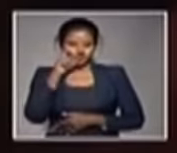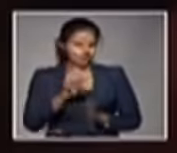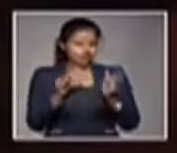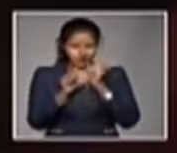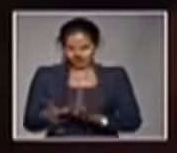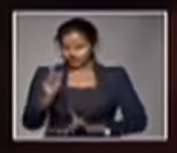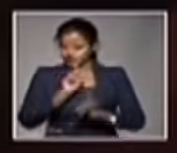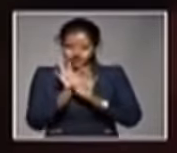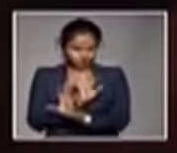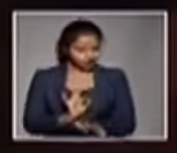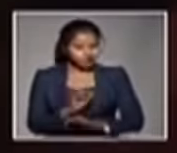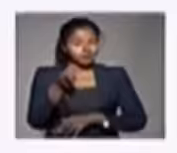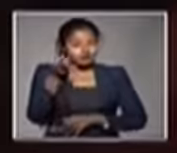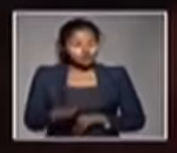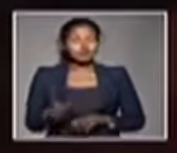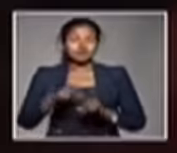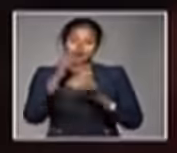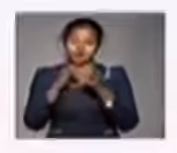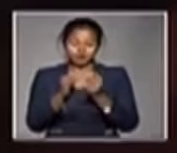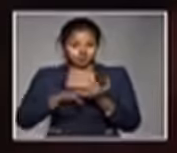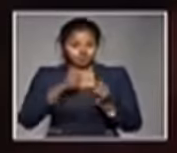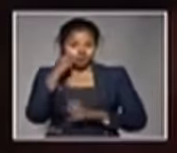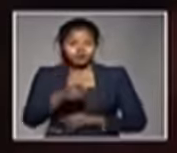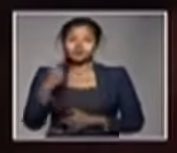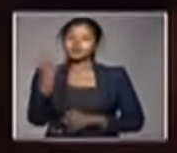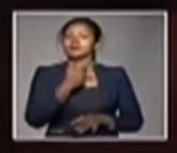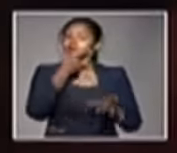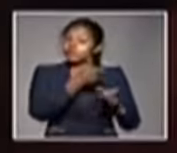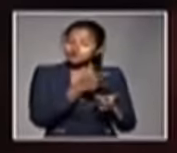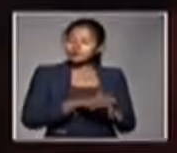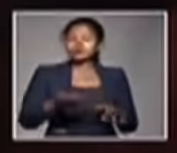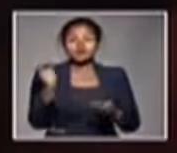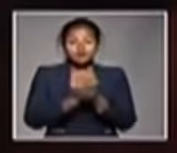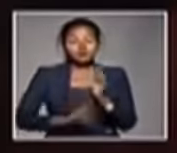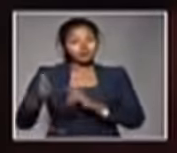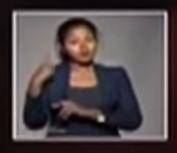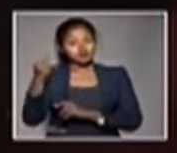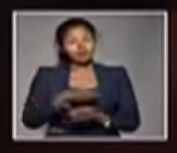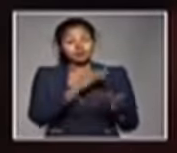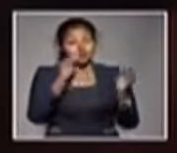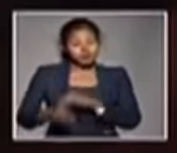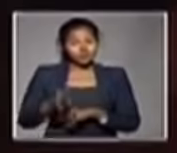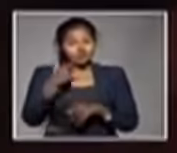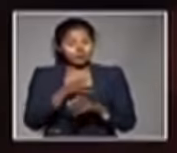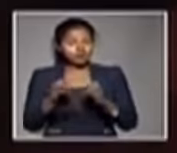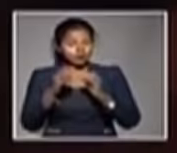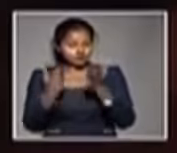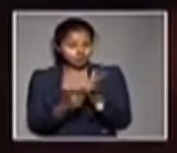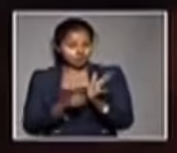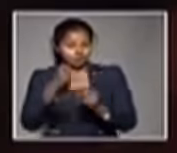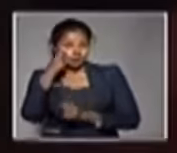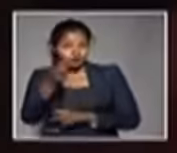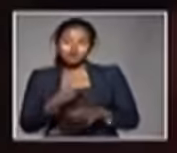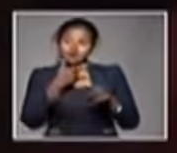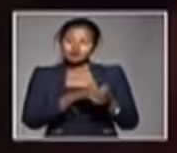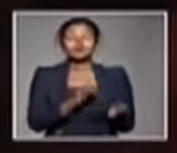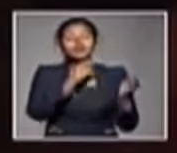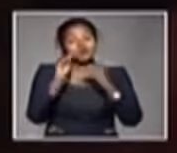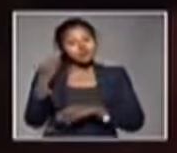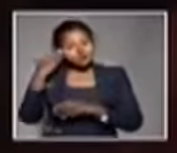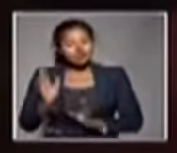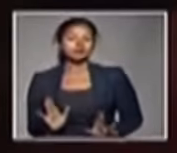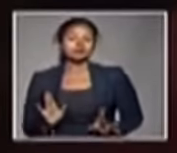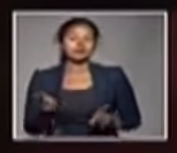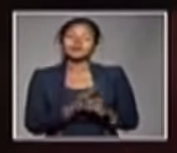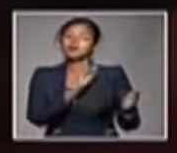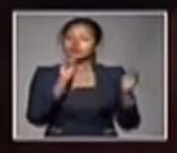verdict, but Duminda Silva was shot first. His security officer then fired gunshots at Bharata Lakshman Premachandra, who died afterwards.